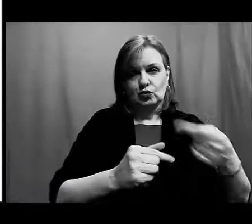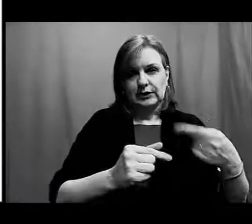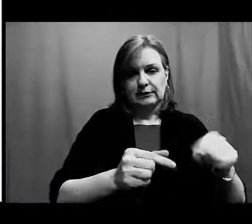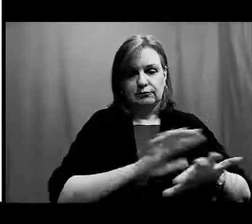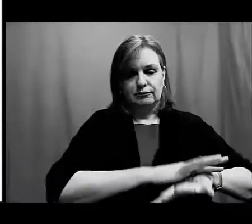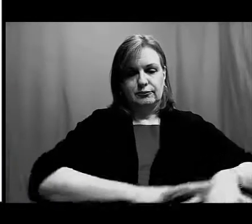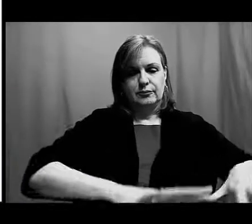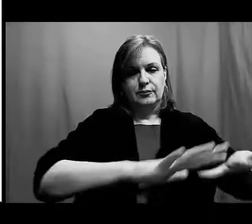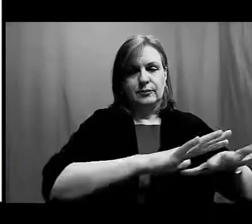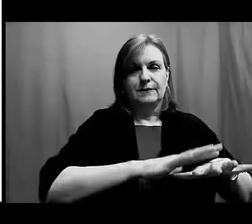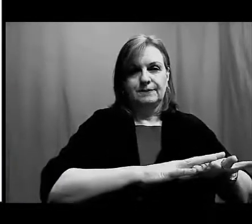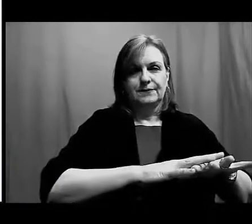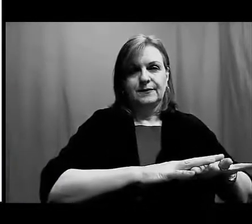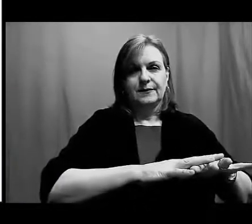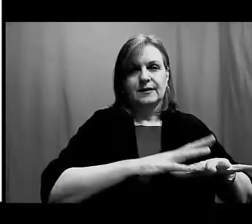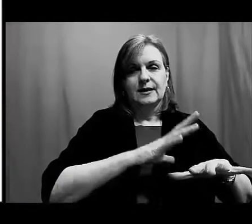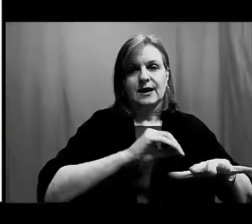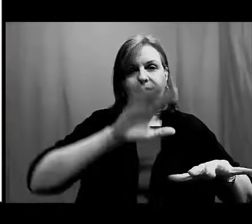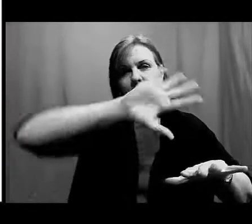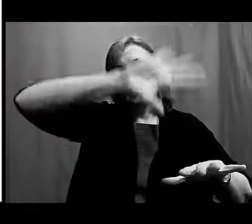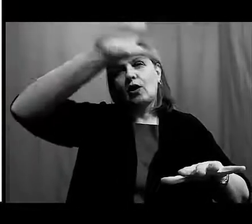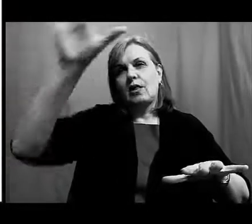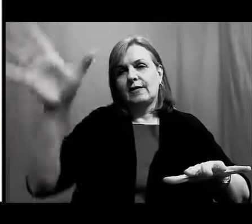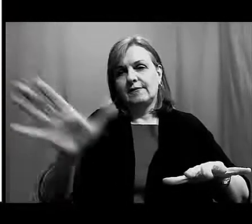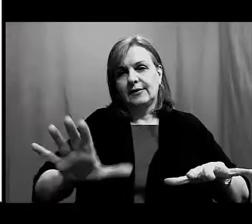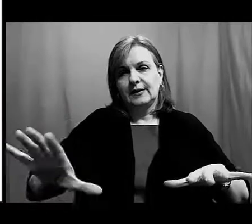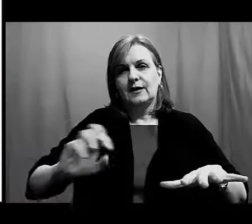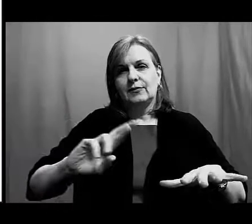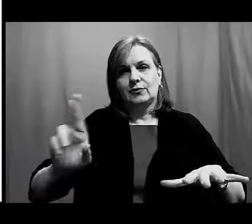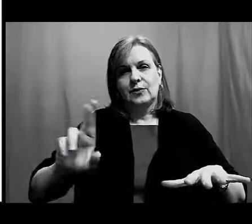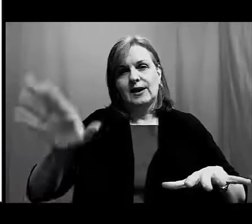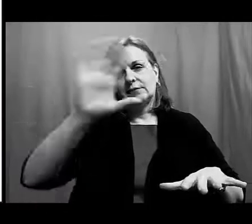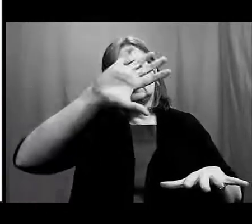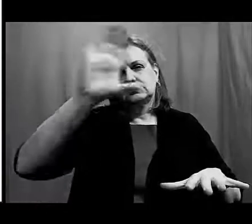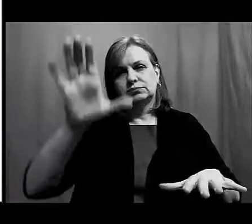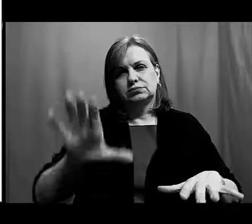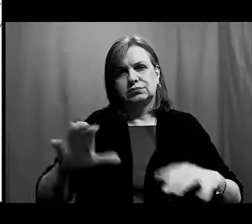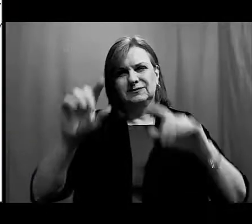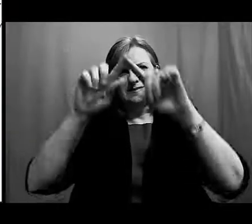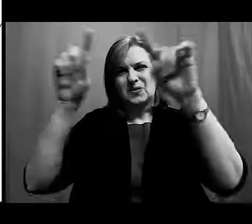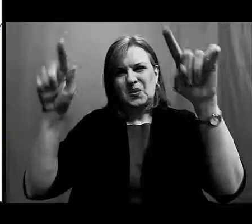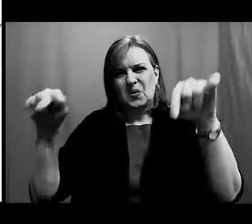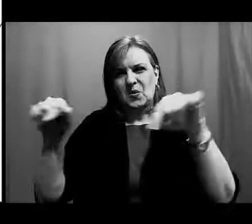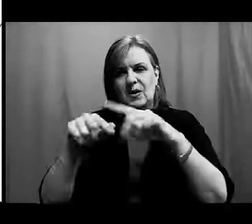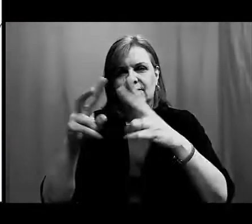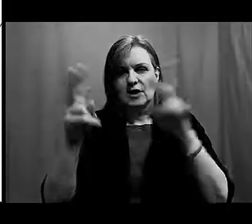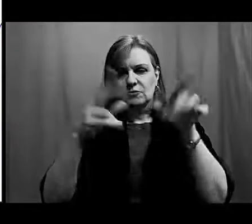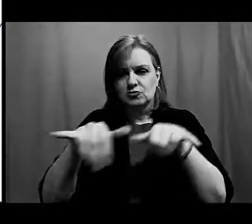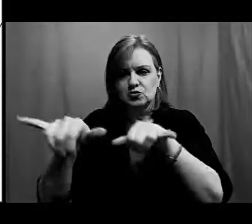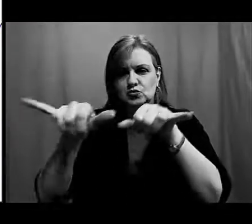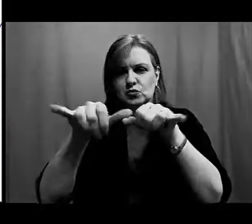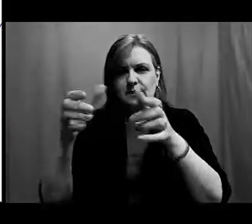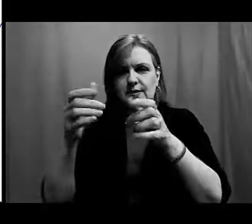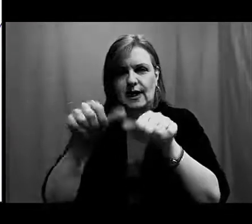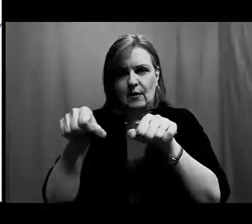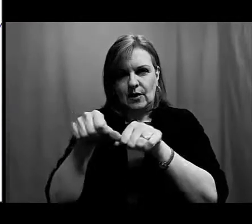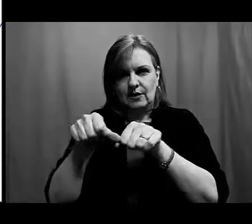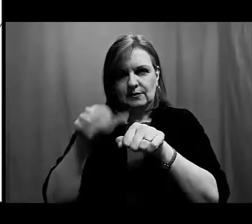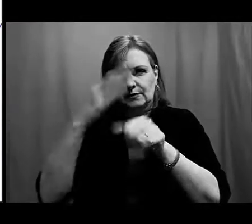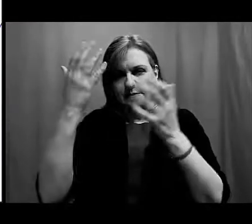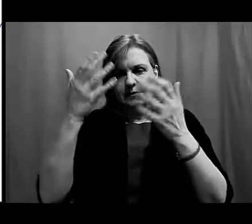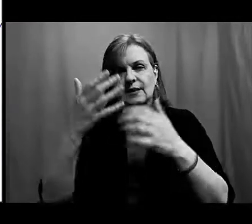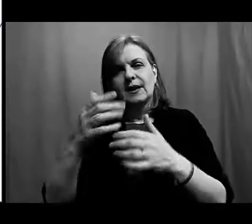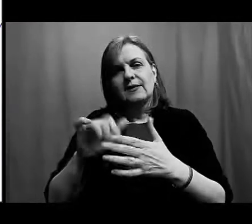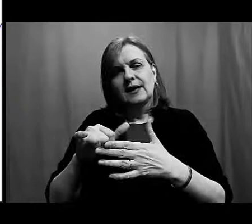of your slide here. And essentially we're looking at all of this in the kind of square, very uniform